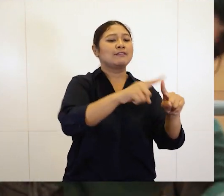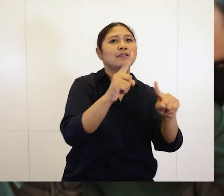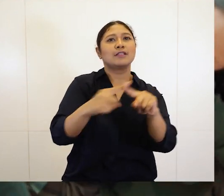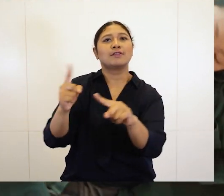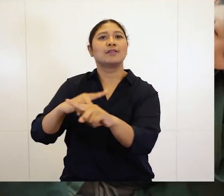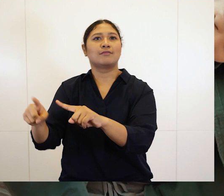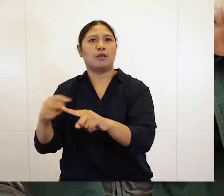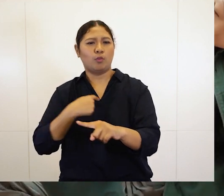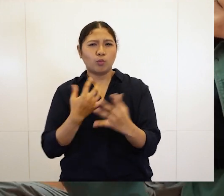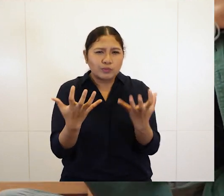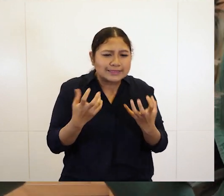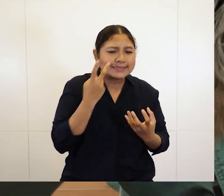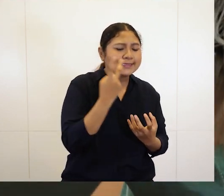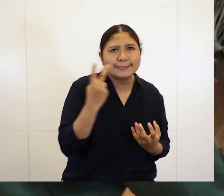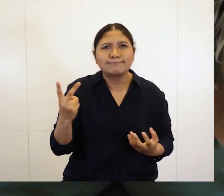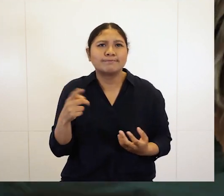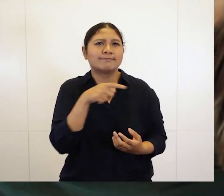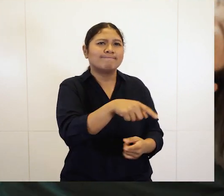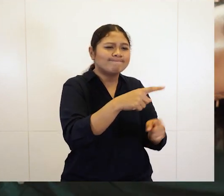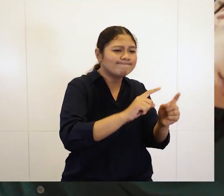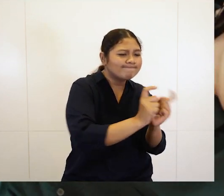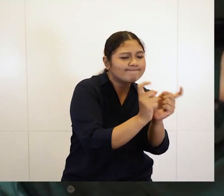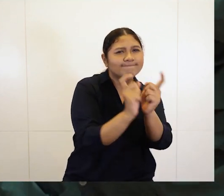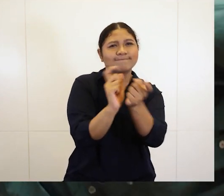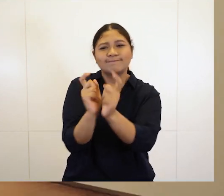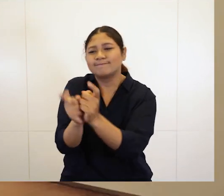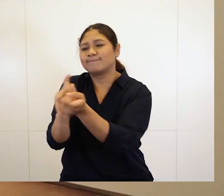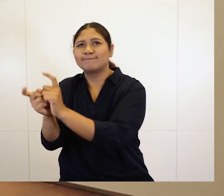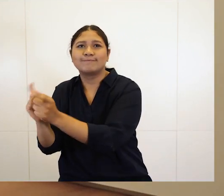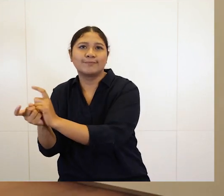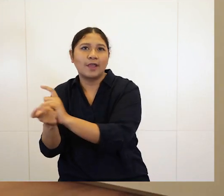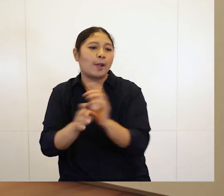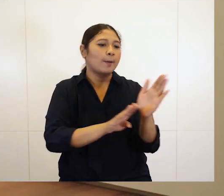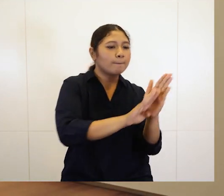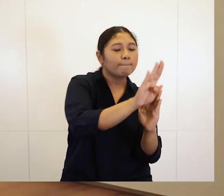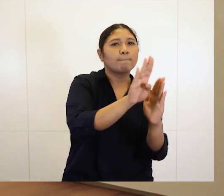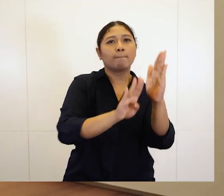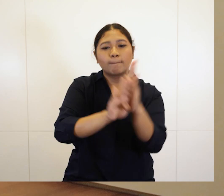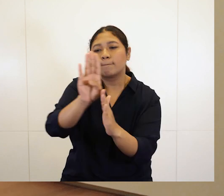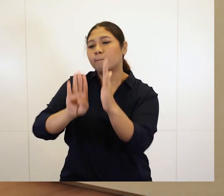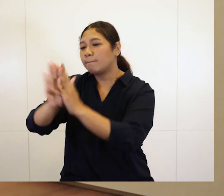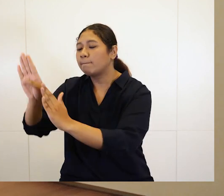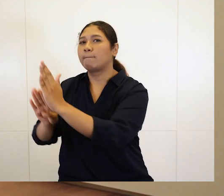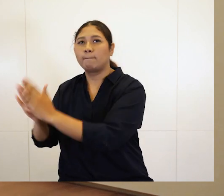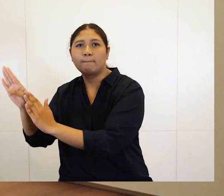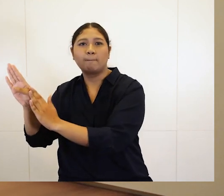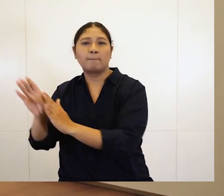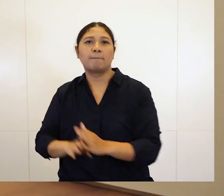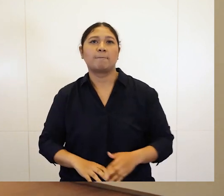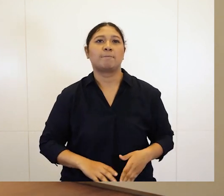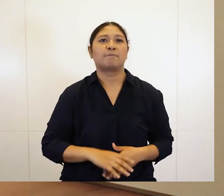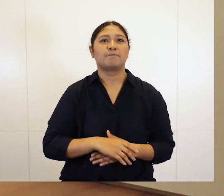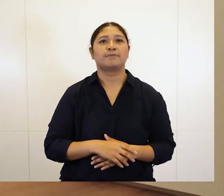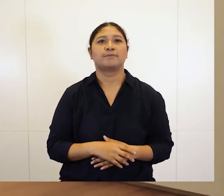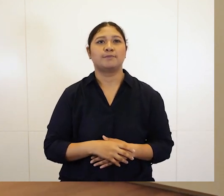space, and they are all set in different, very distinct, specific places. And I want to see how a dance work can evolve in